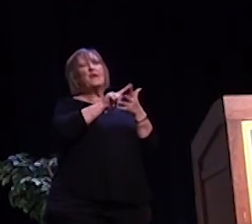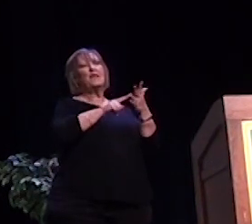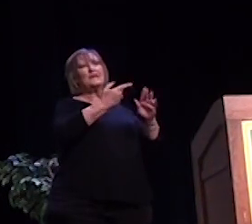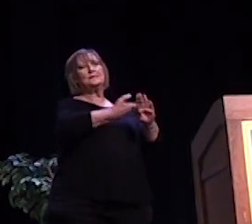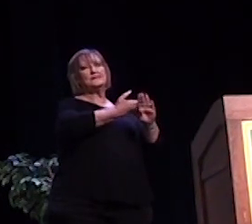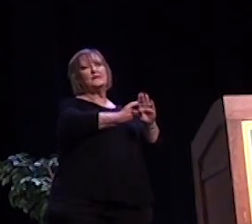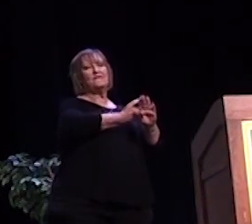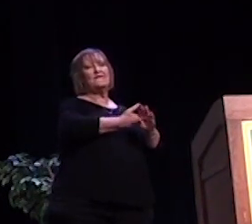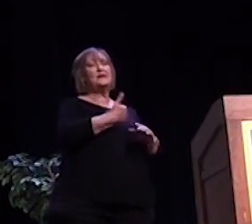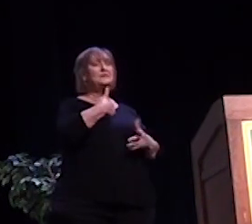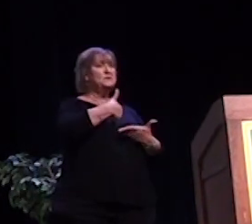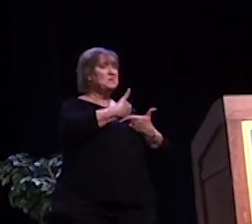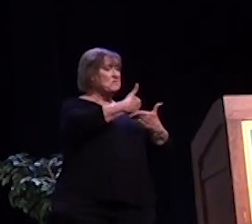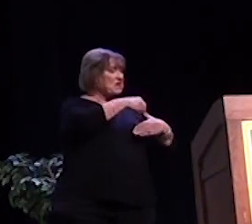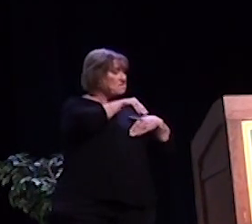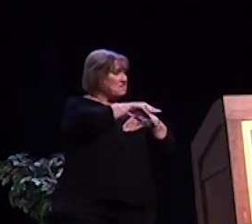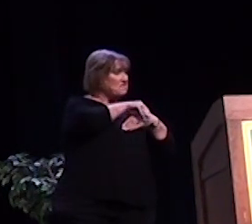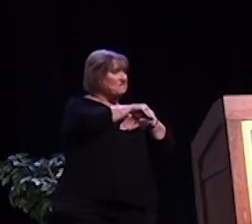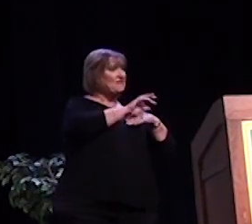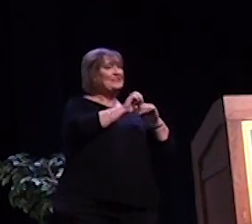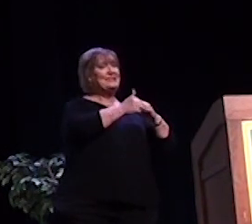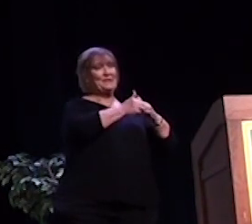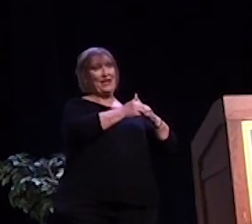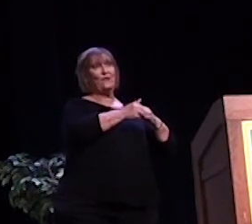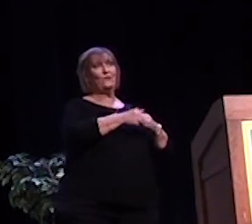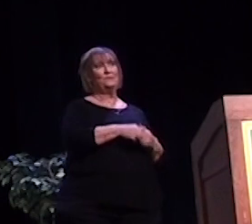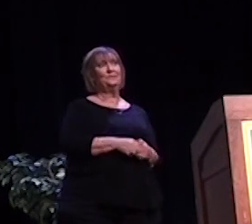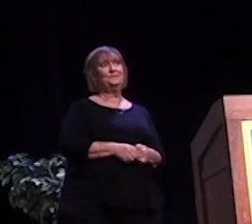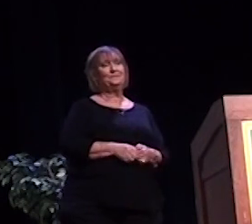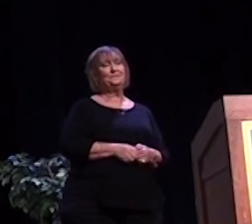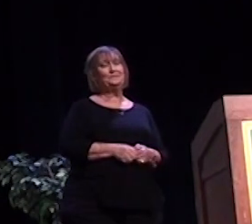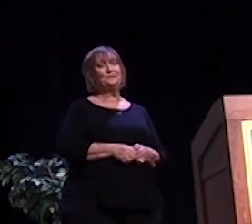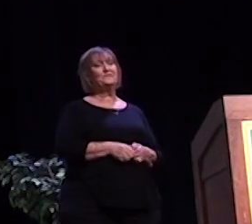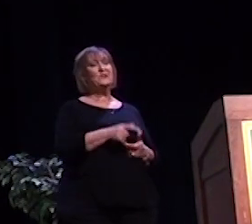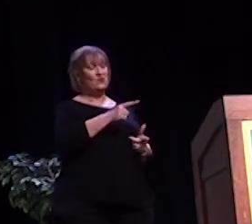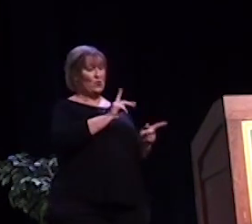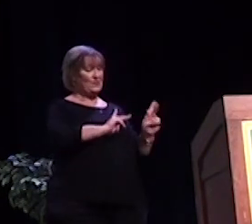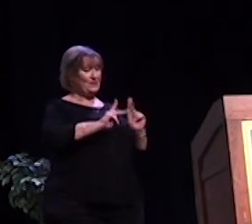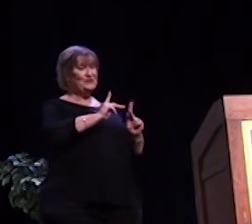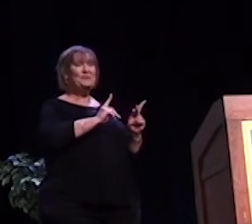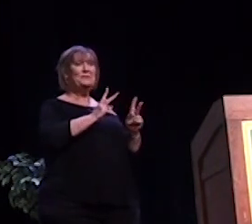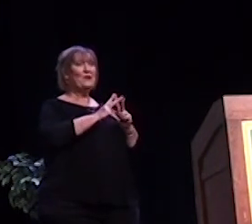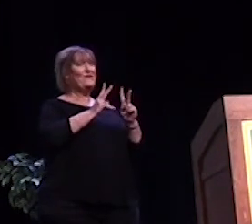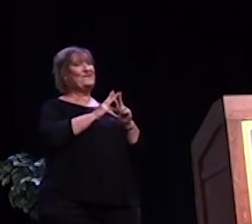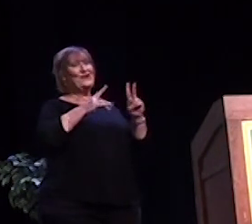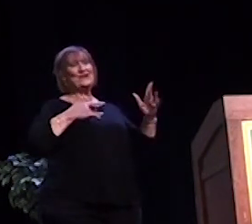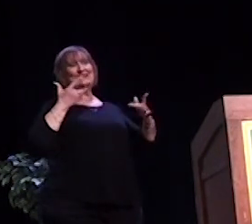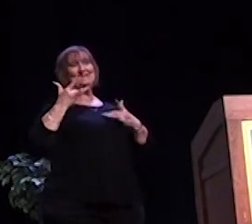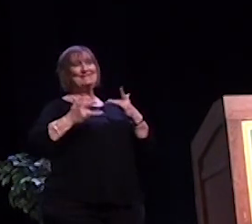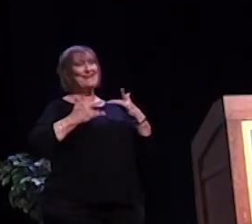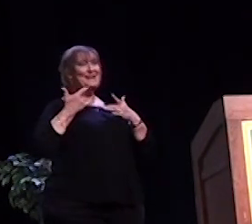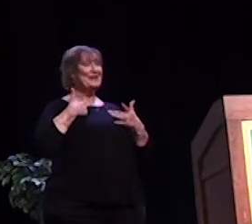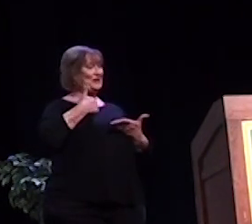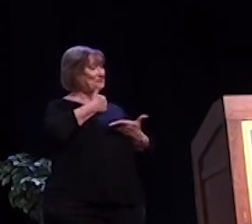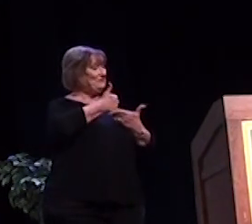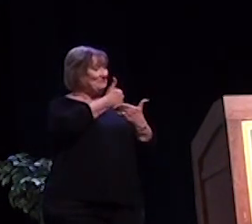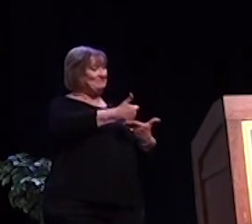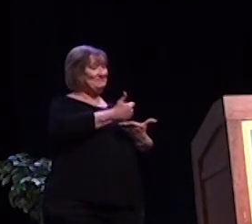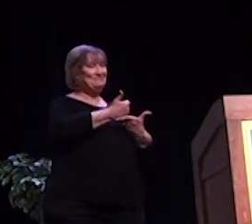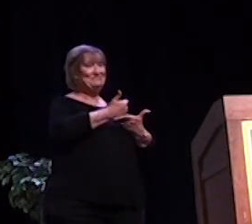new mailboxes and new fencing and a nice community sign. So the residents are pretty excited. I'm excited to work alongside of